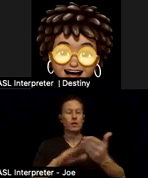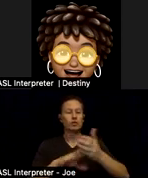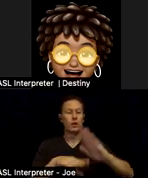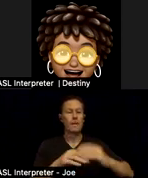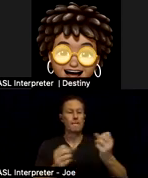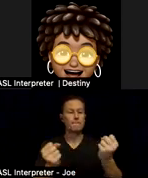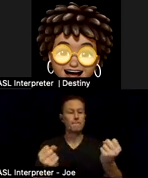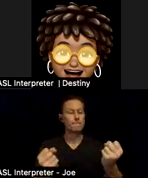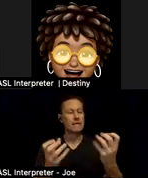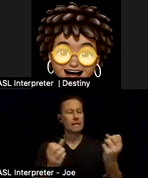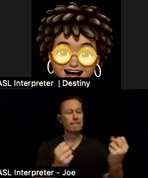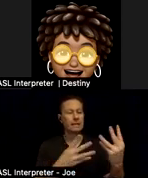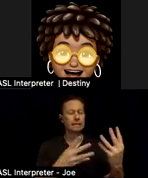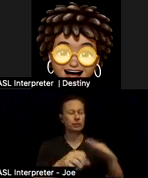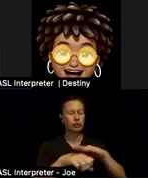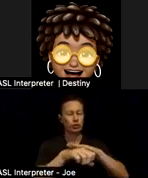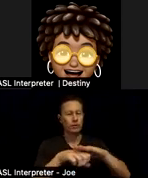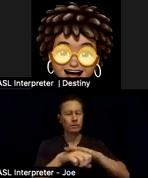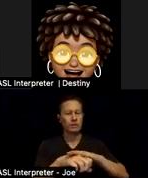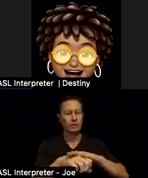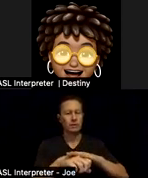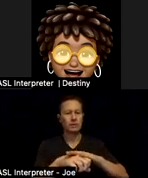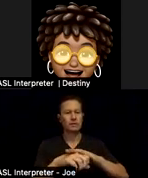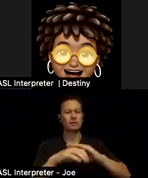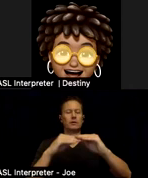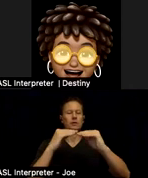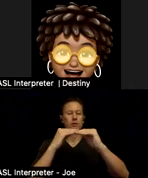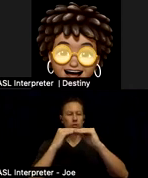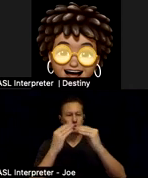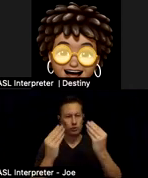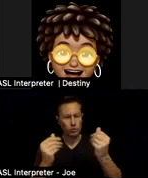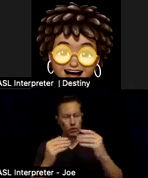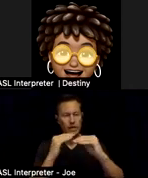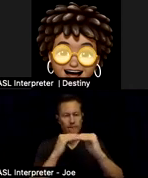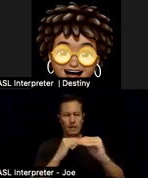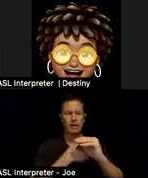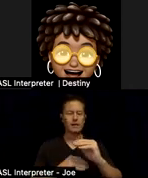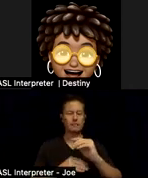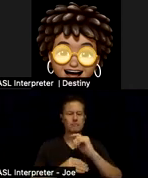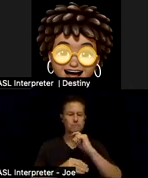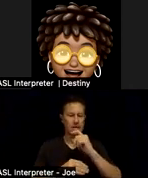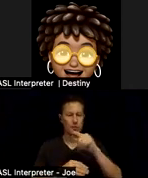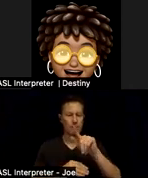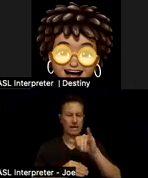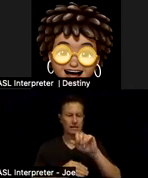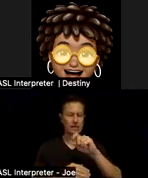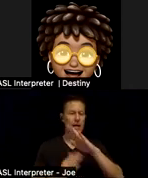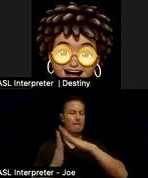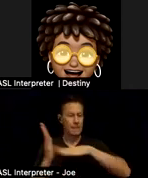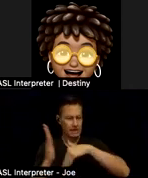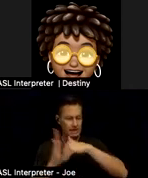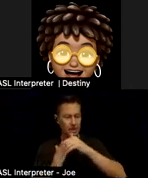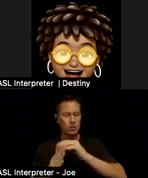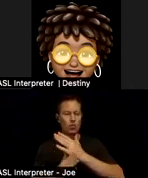called. Smooth and flat is what we want. And that includes metal, plastic, and painted wood surfaces. But it does not, we do